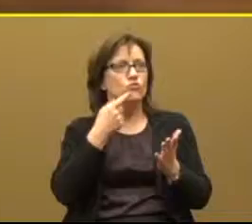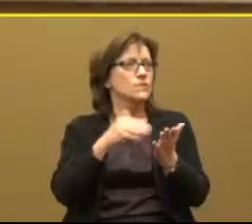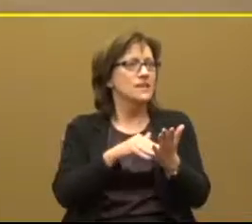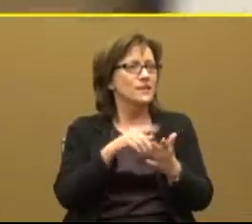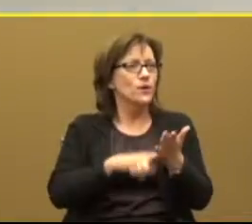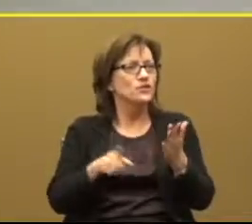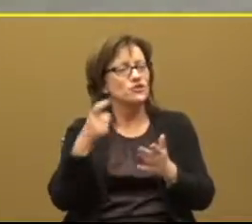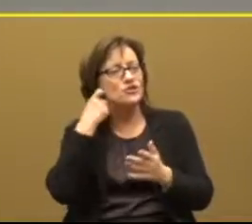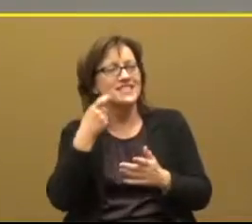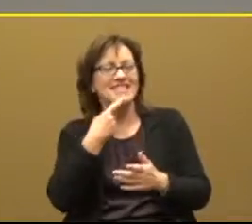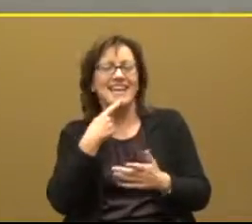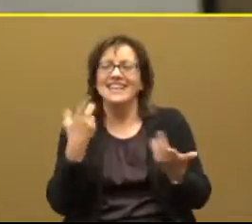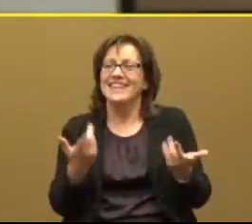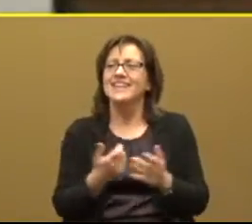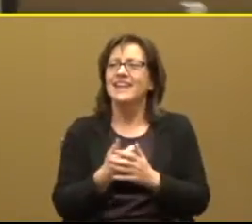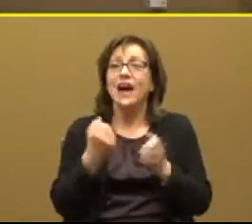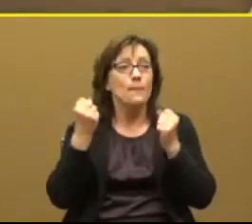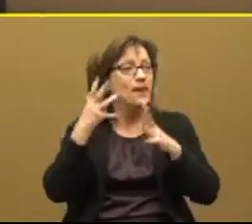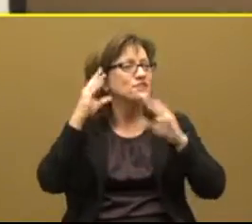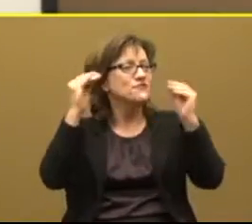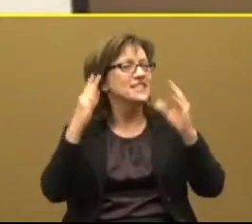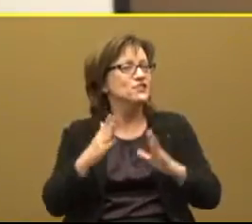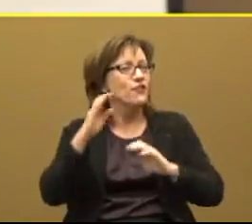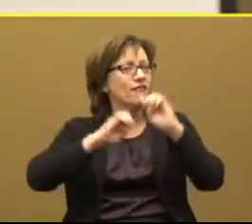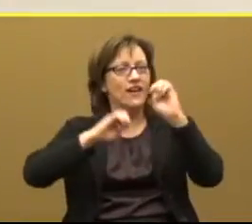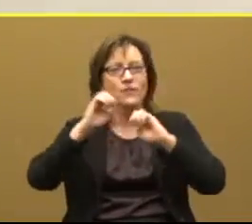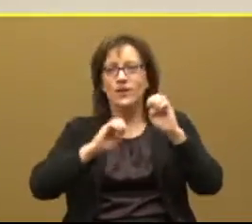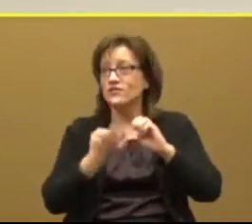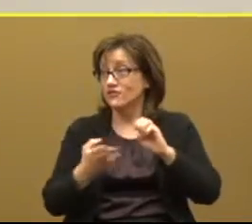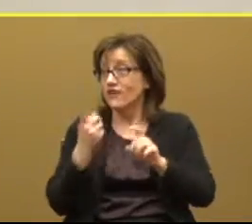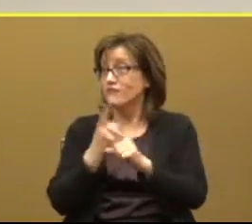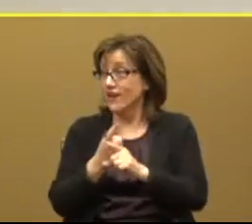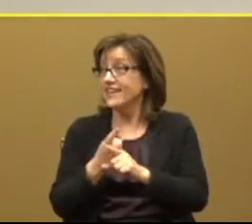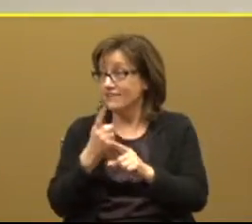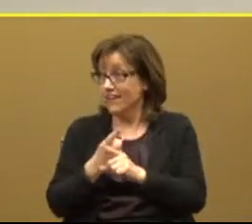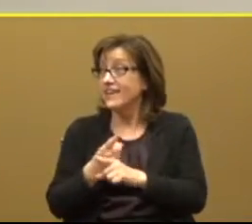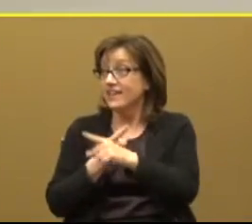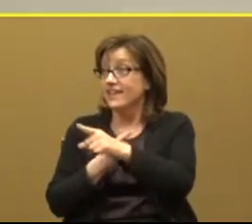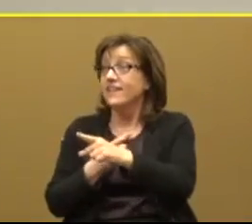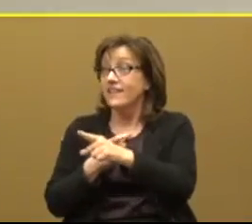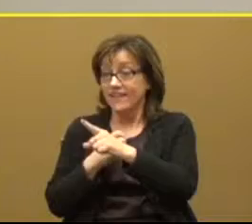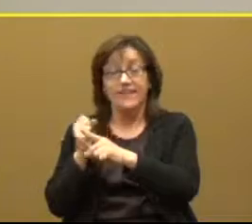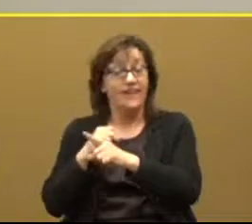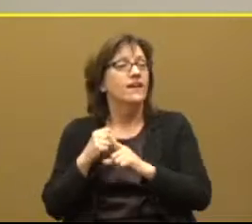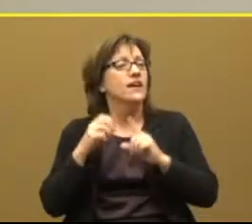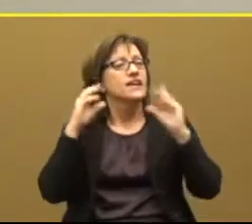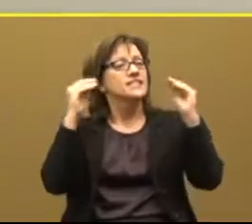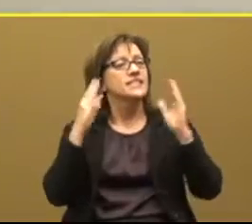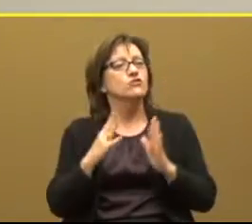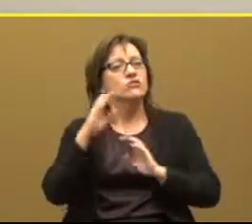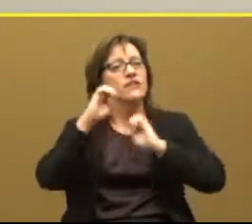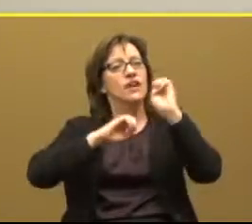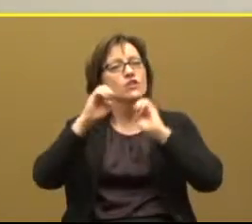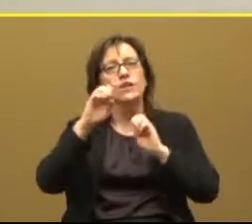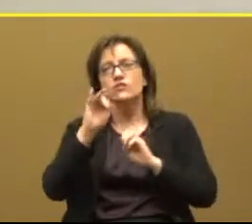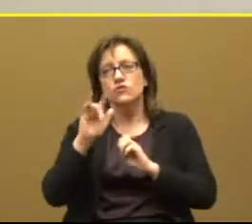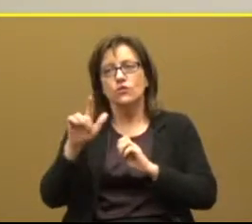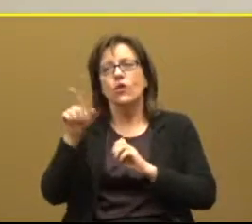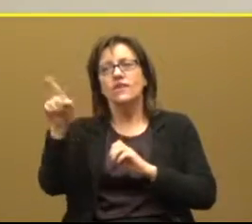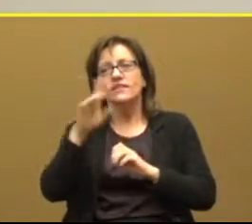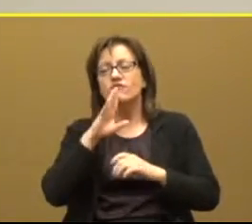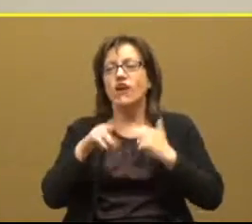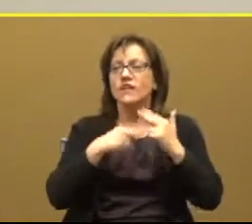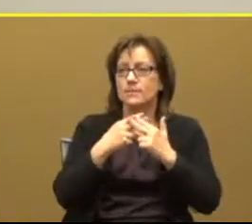bunch of teacher evaluation stuff. Right? That was teacher evaluation tool that you were speaking to, and how you can